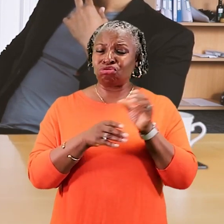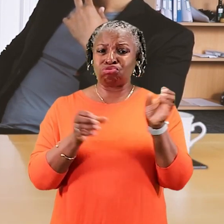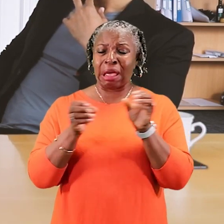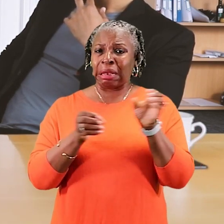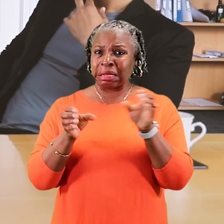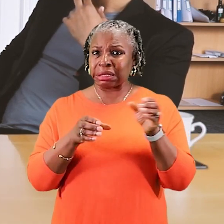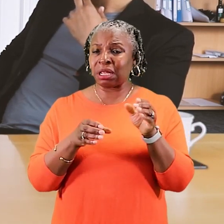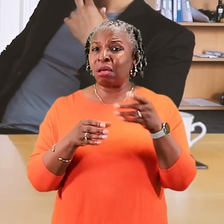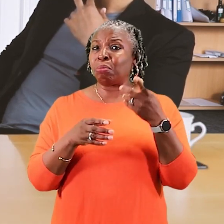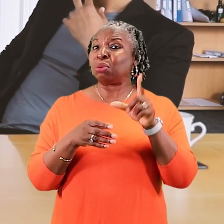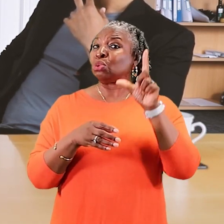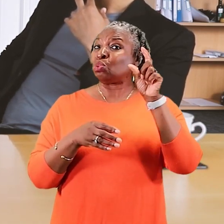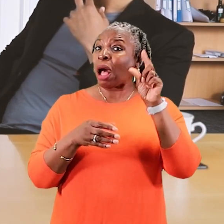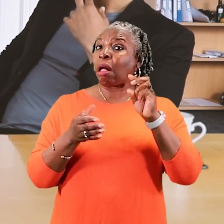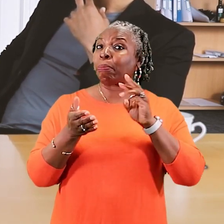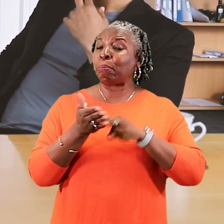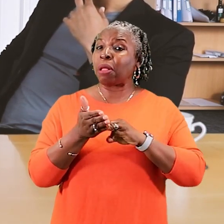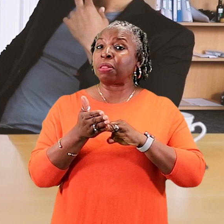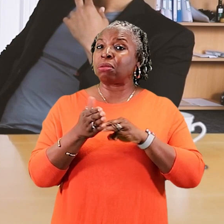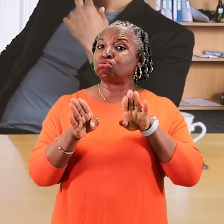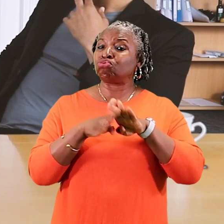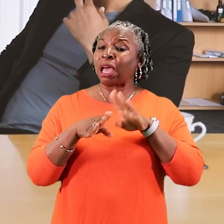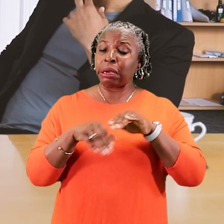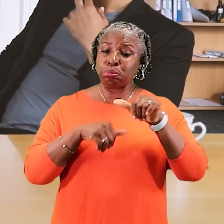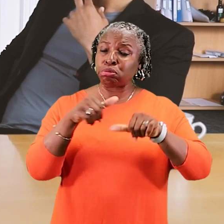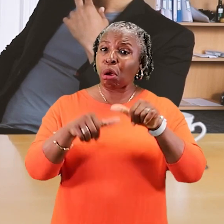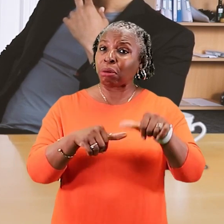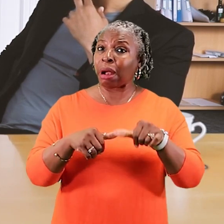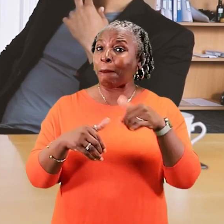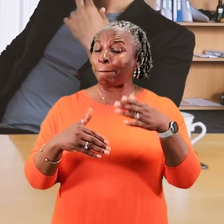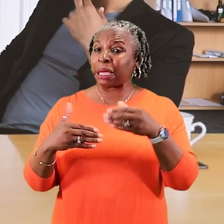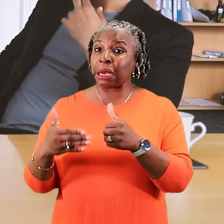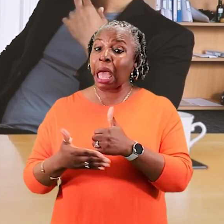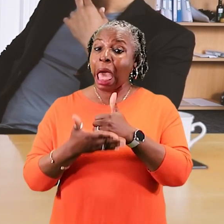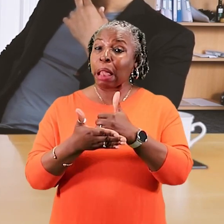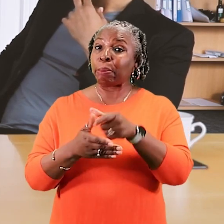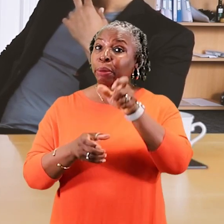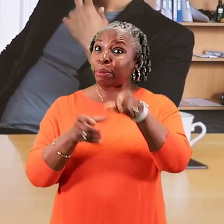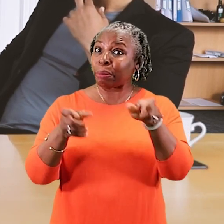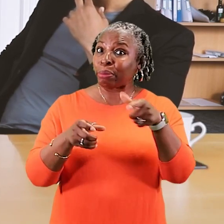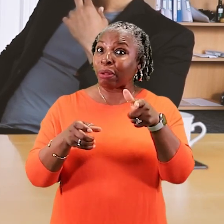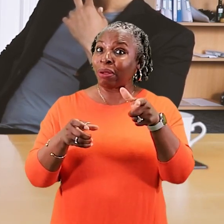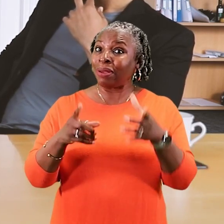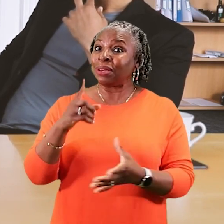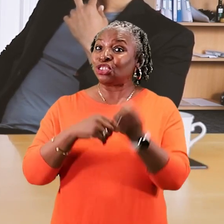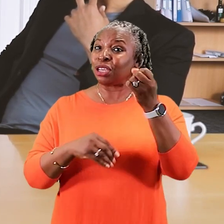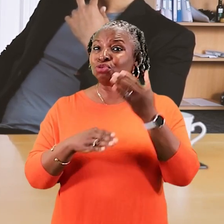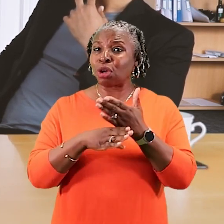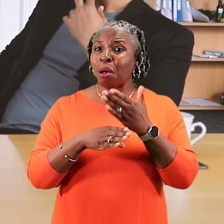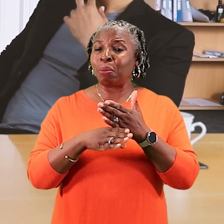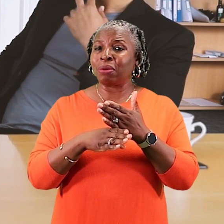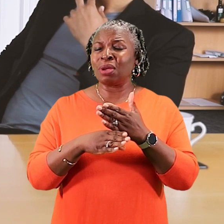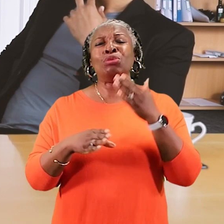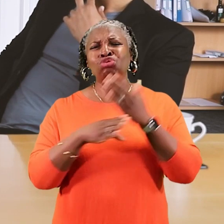it was a 12-month training programme that led people into a career. It was a training programme that didn't guarantee you the